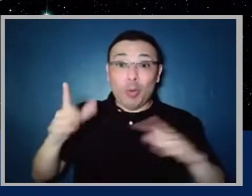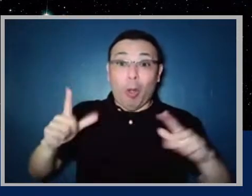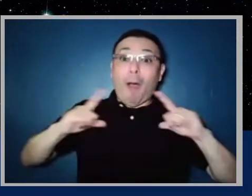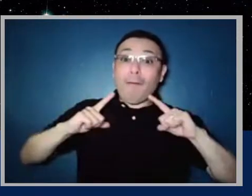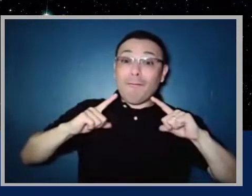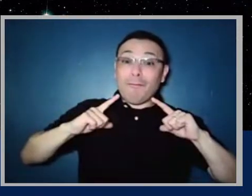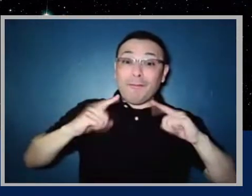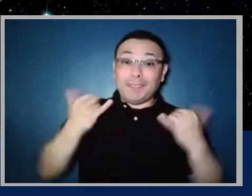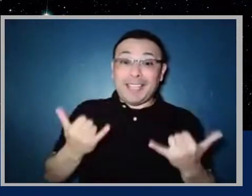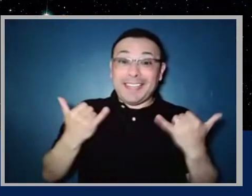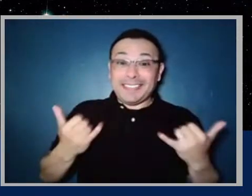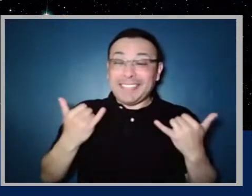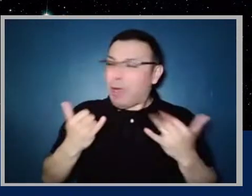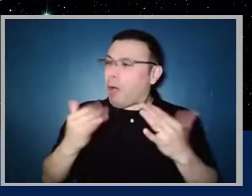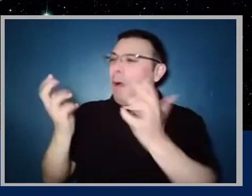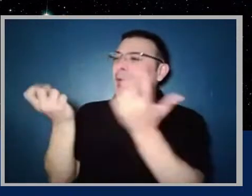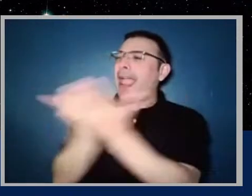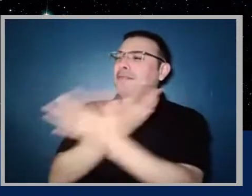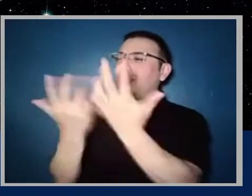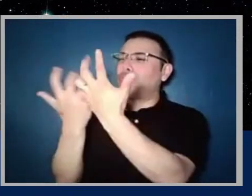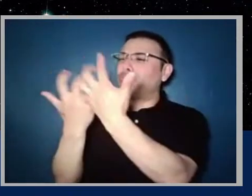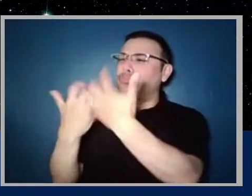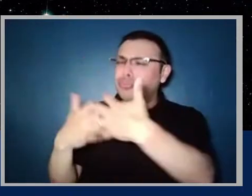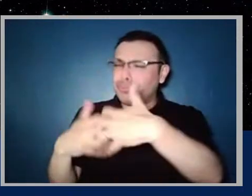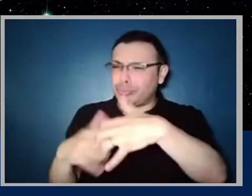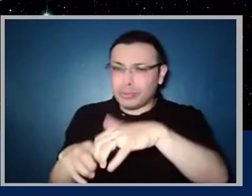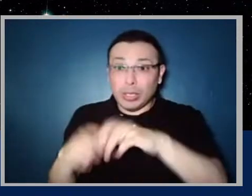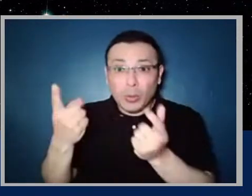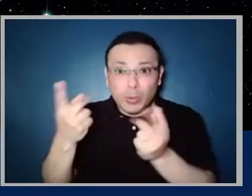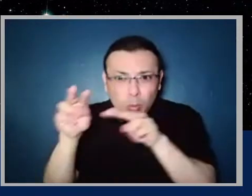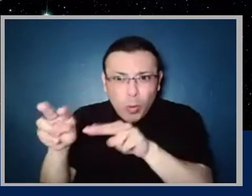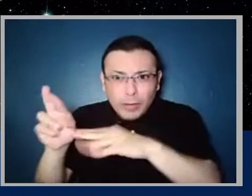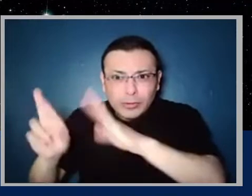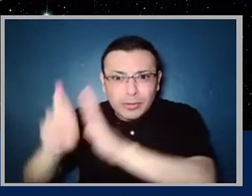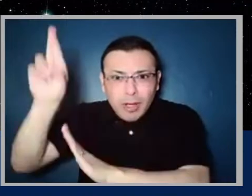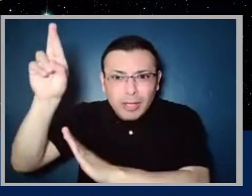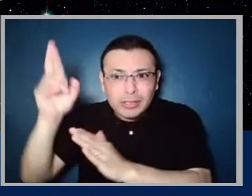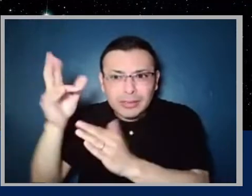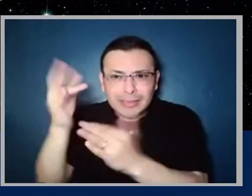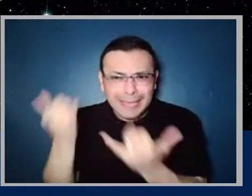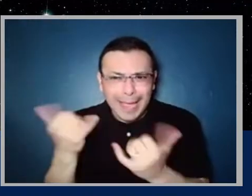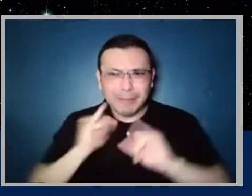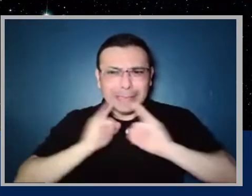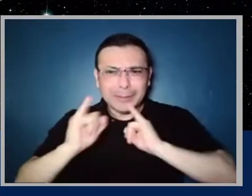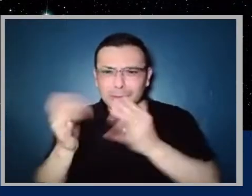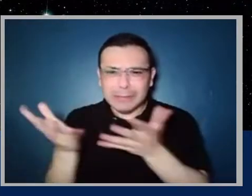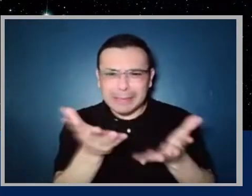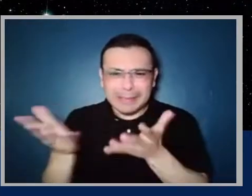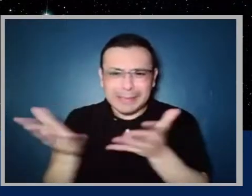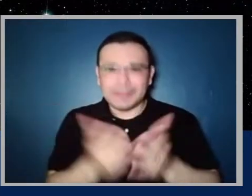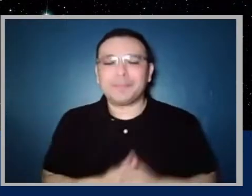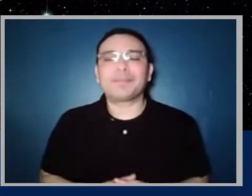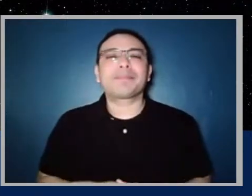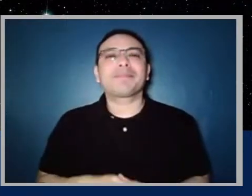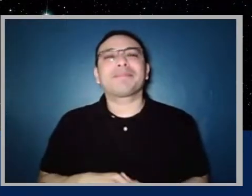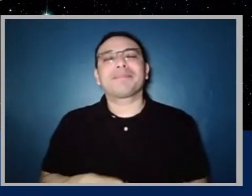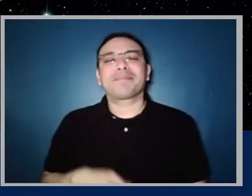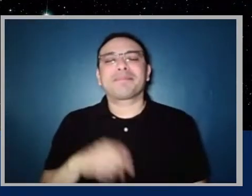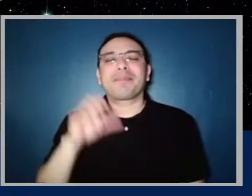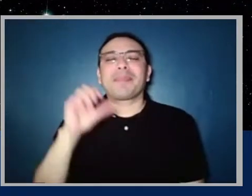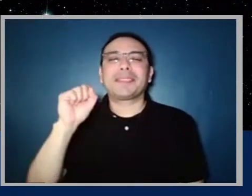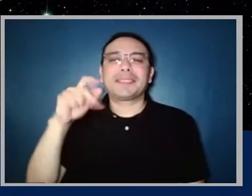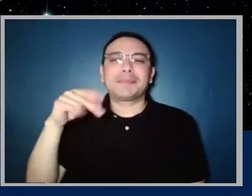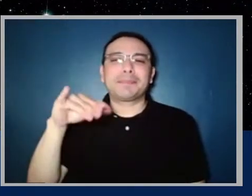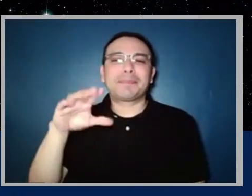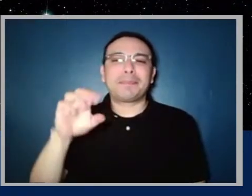just all like clockwork. Are you watching the launch today? You're on our show. SpaceX, Axiom, those guys are super